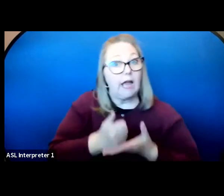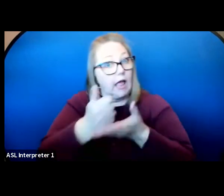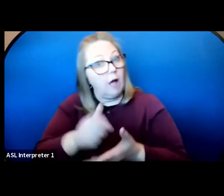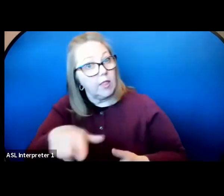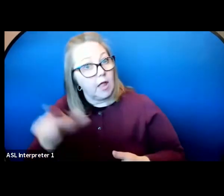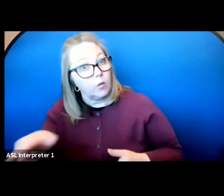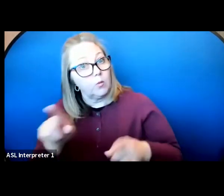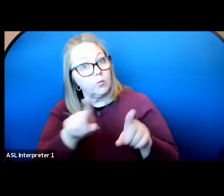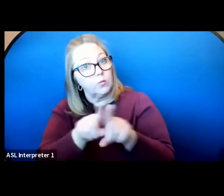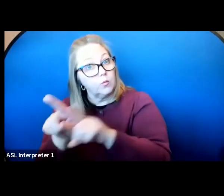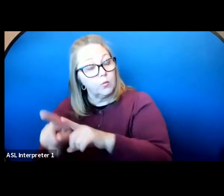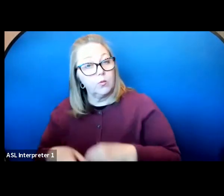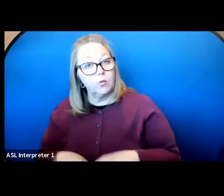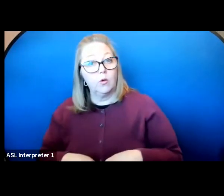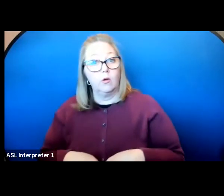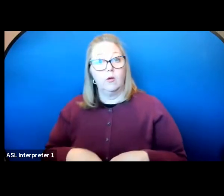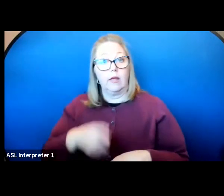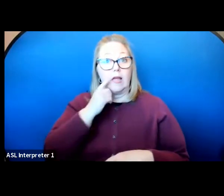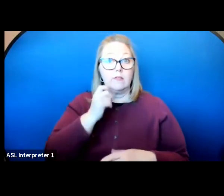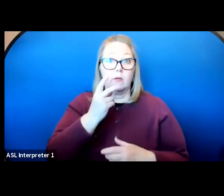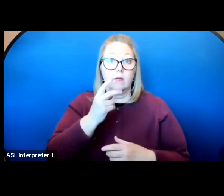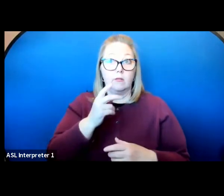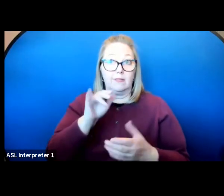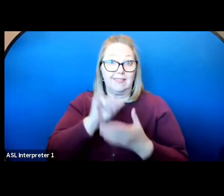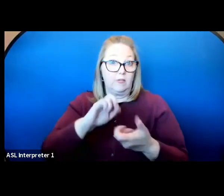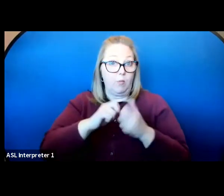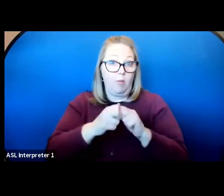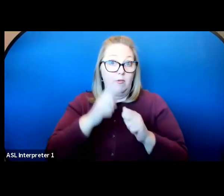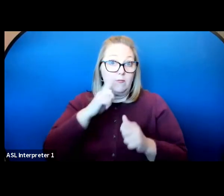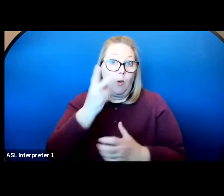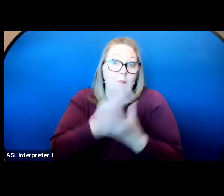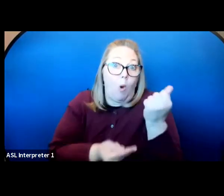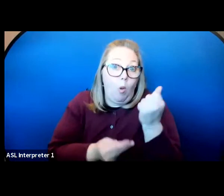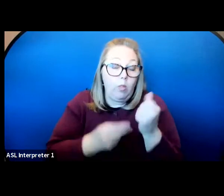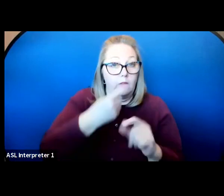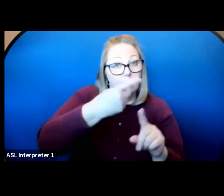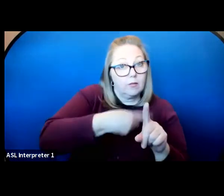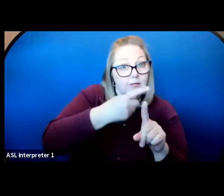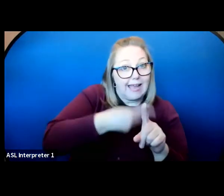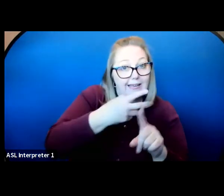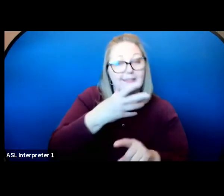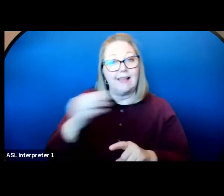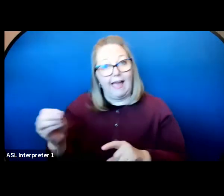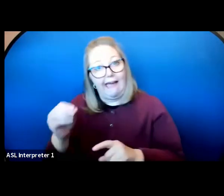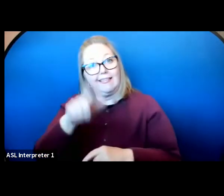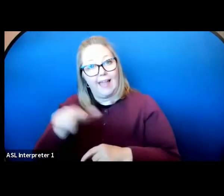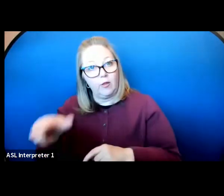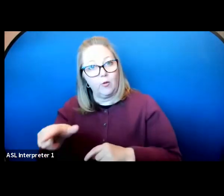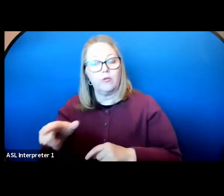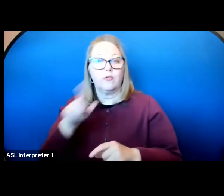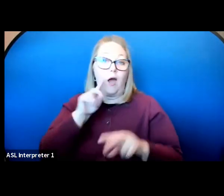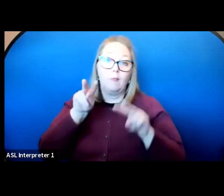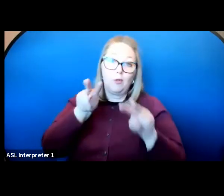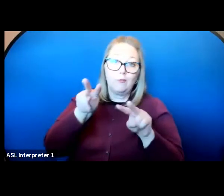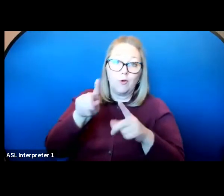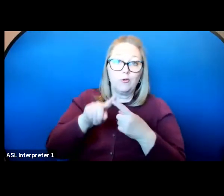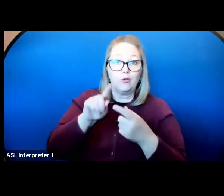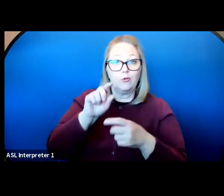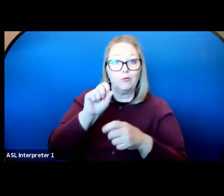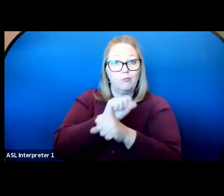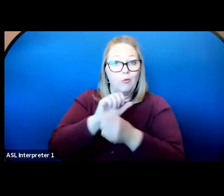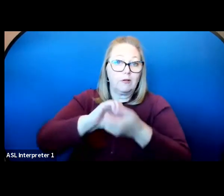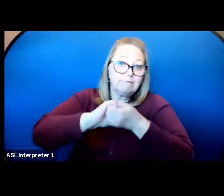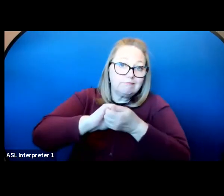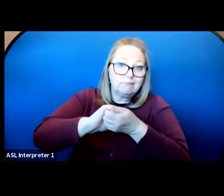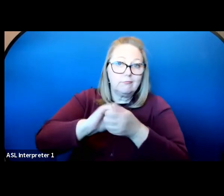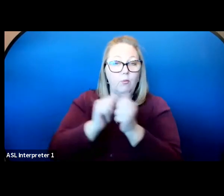out, this is about both tenants and landlords. This is about our community. So I'm looking forward to working with the governor, the Senate, and the